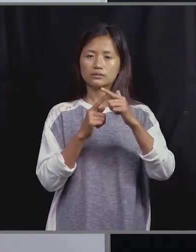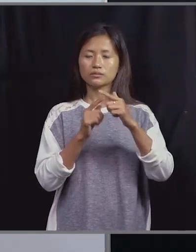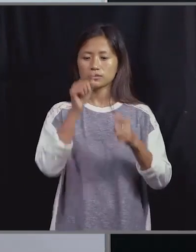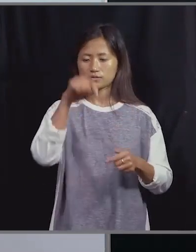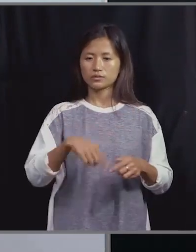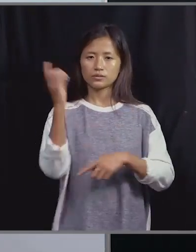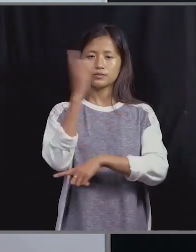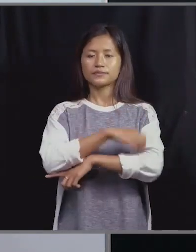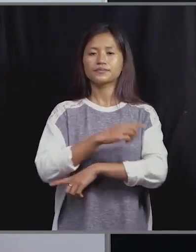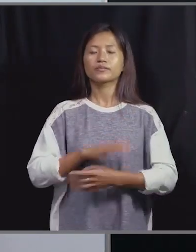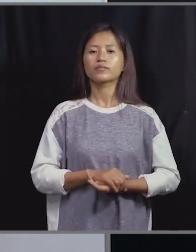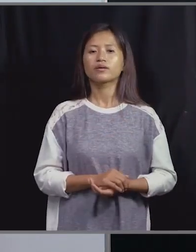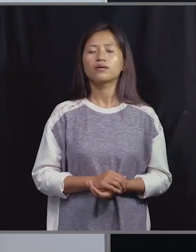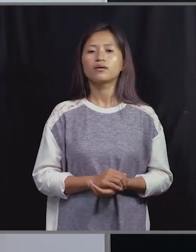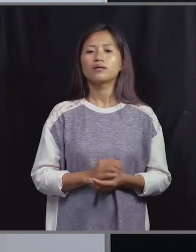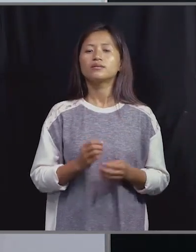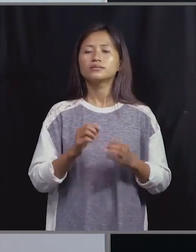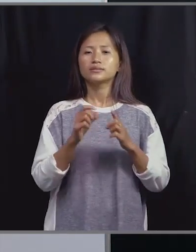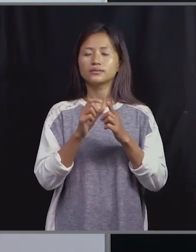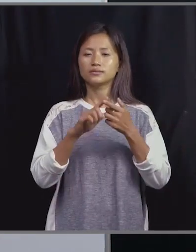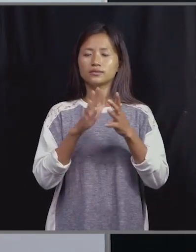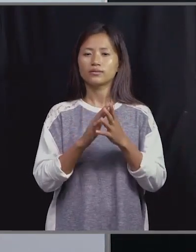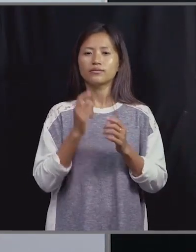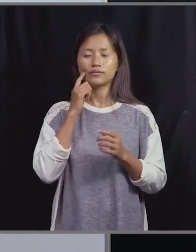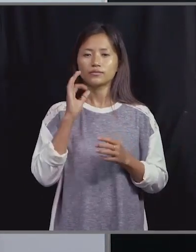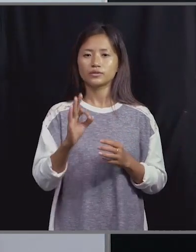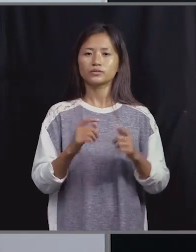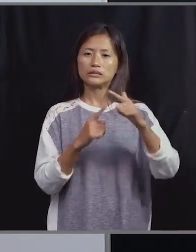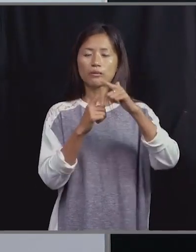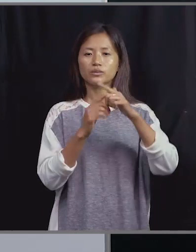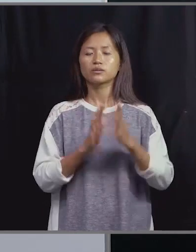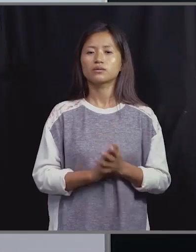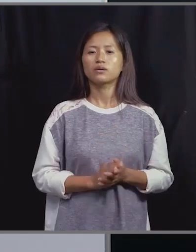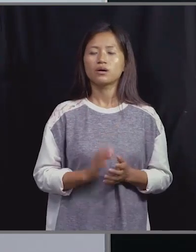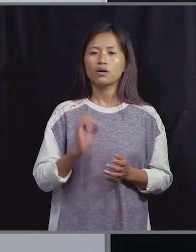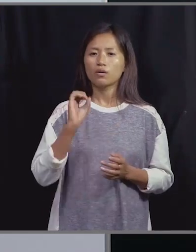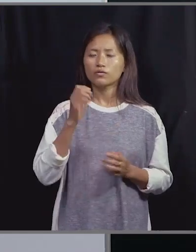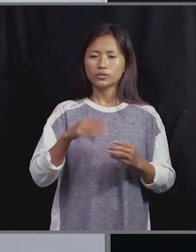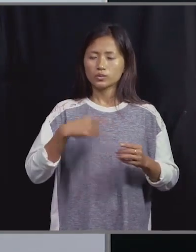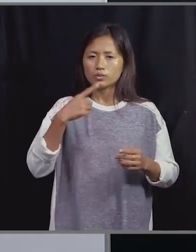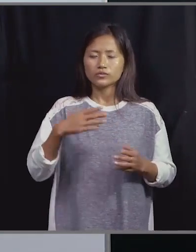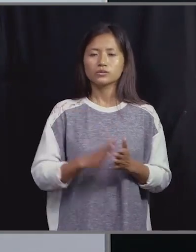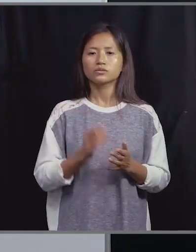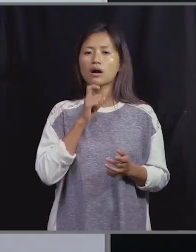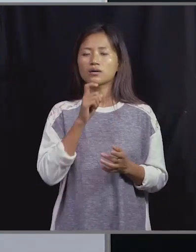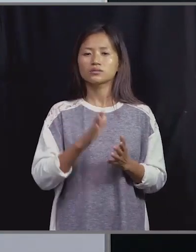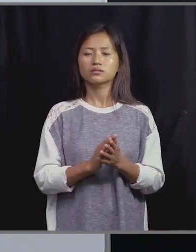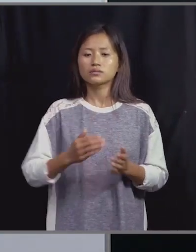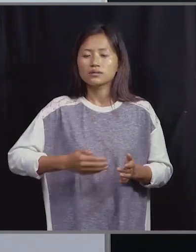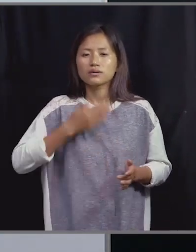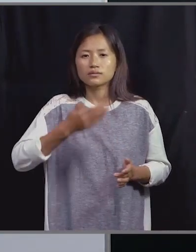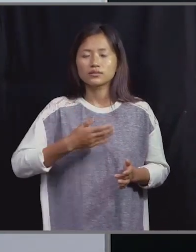today: the Santal rebellion as well as the Deccan Riot, a very important topic, often used to ask in exam, and I